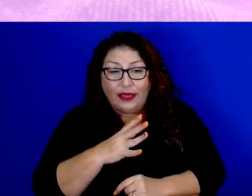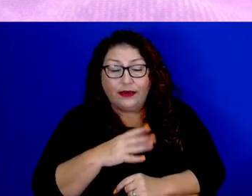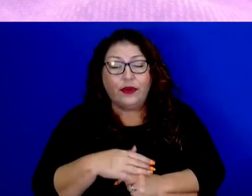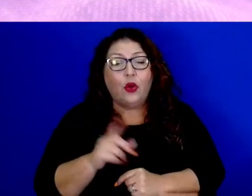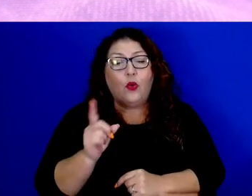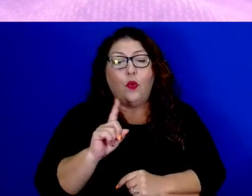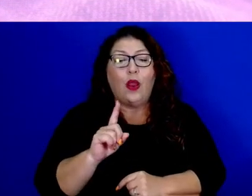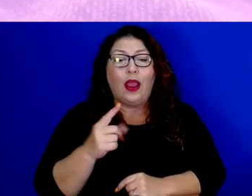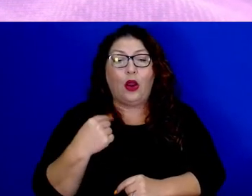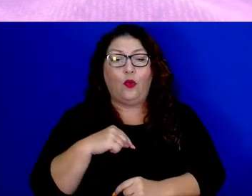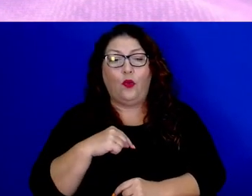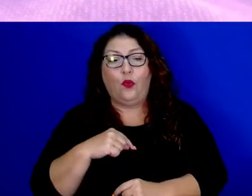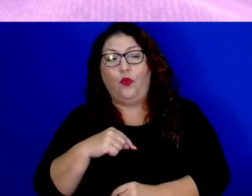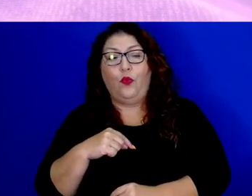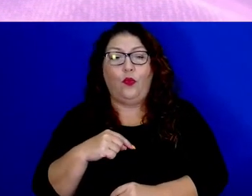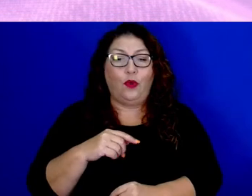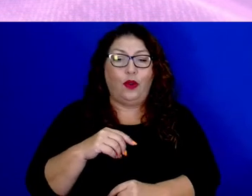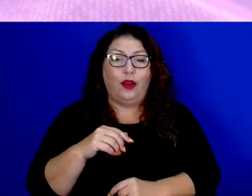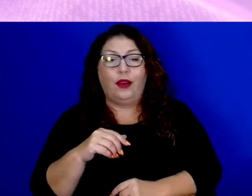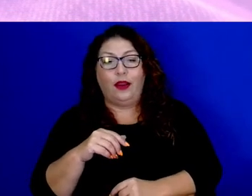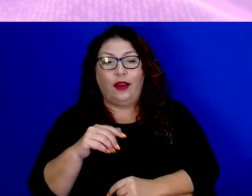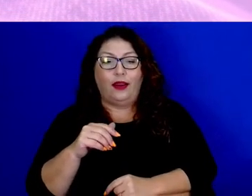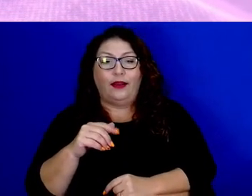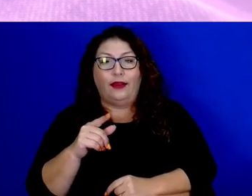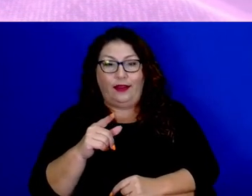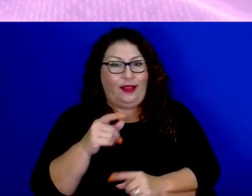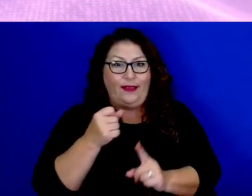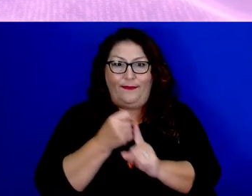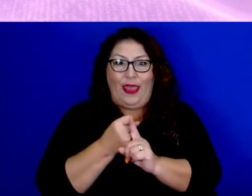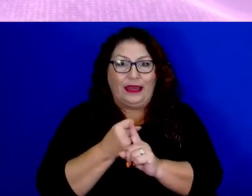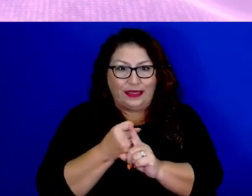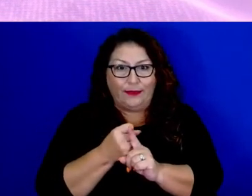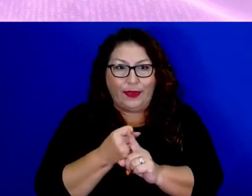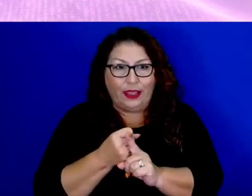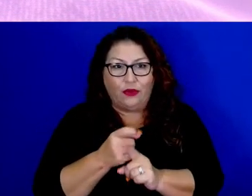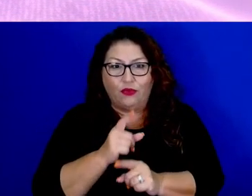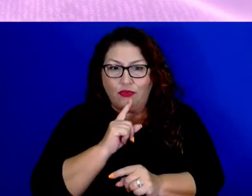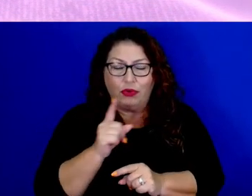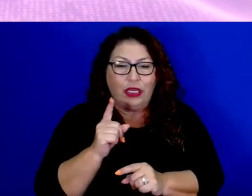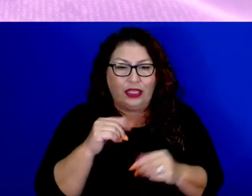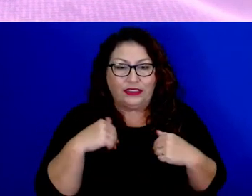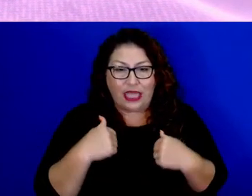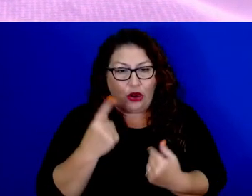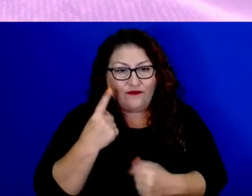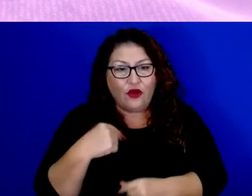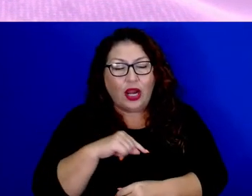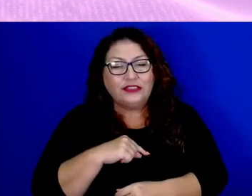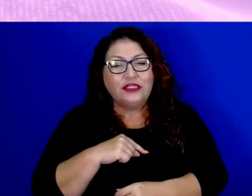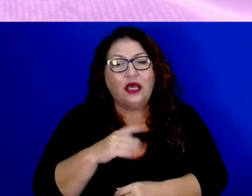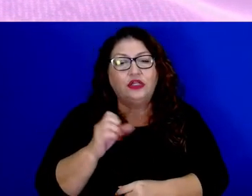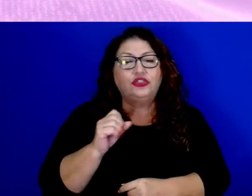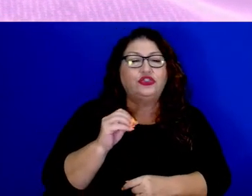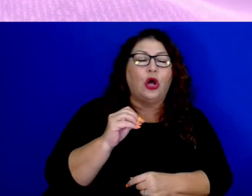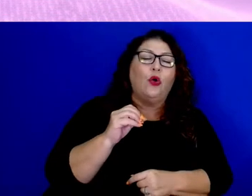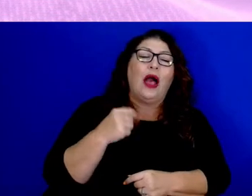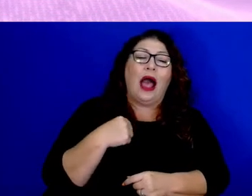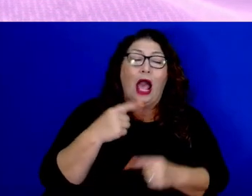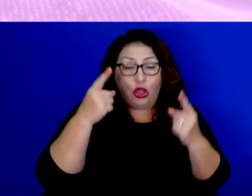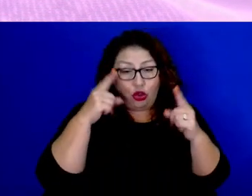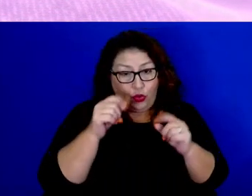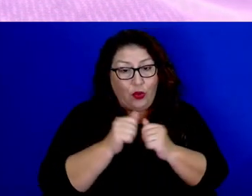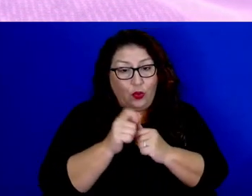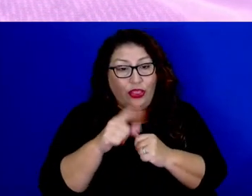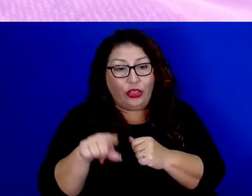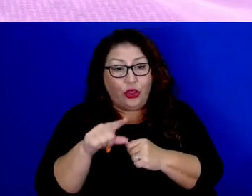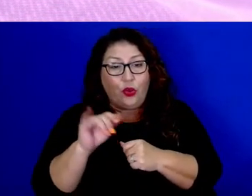on a twin pandemic, which is very, very worrying for us. So I agree with you that Europe has done a